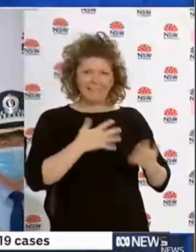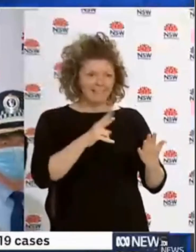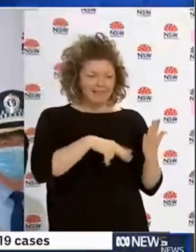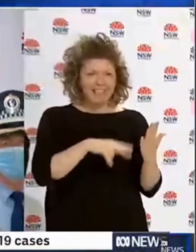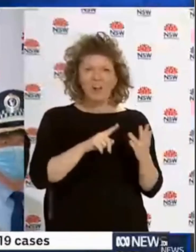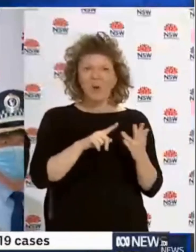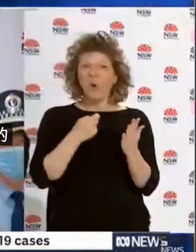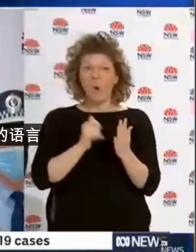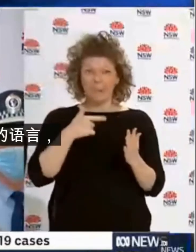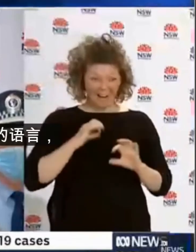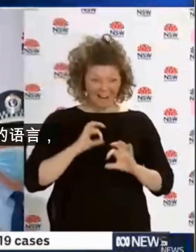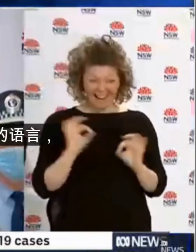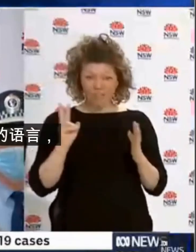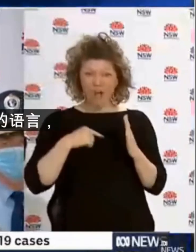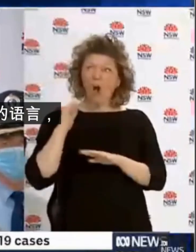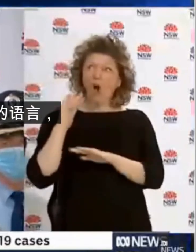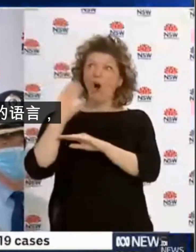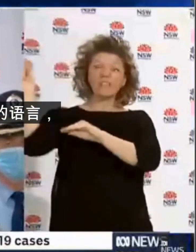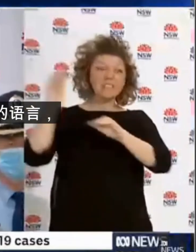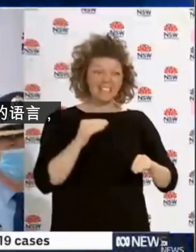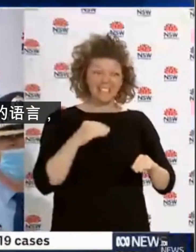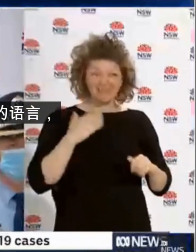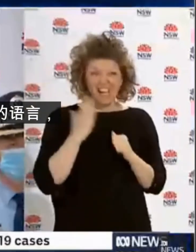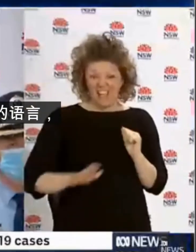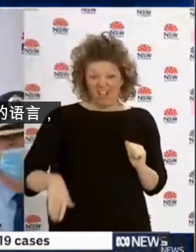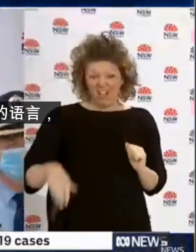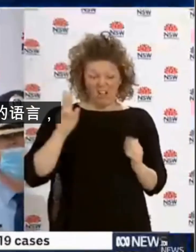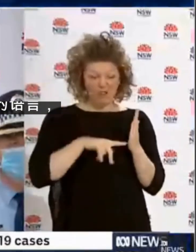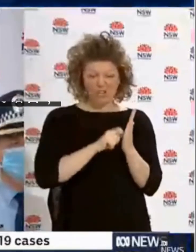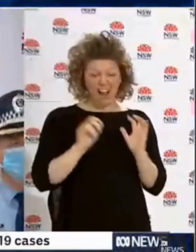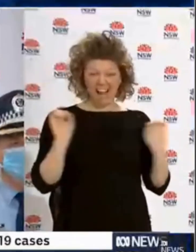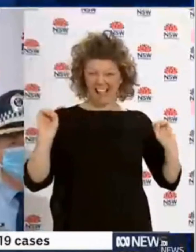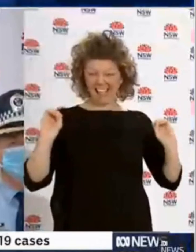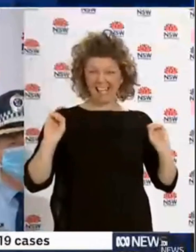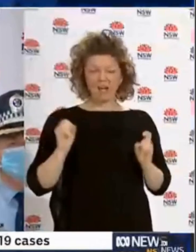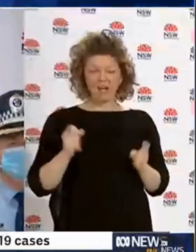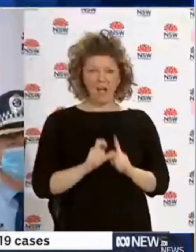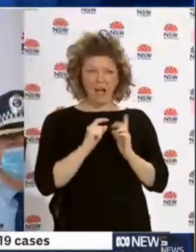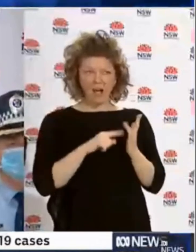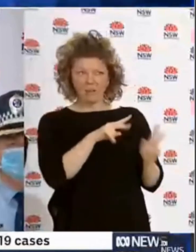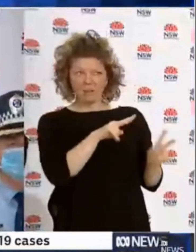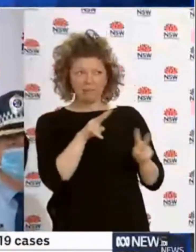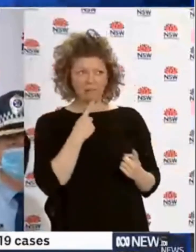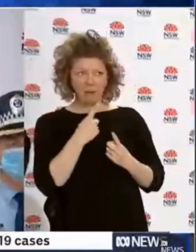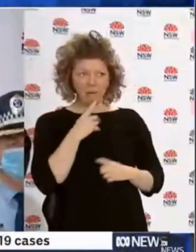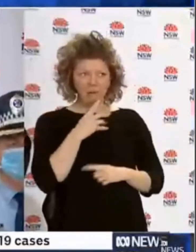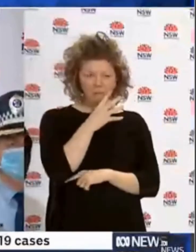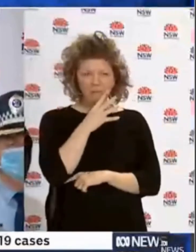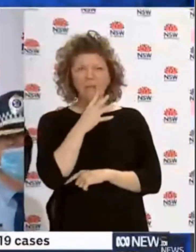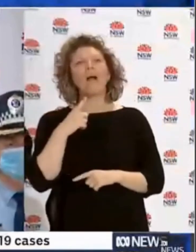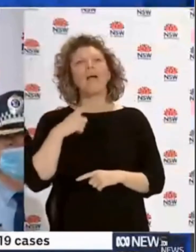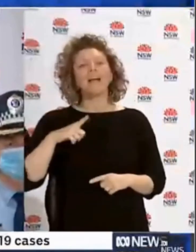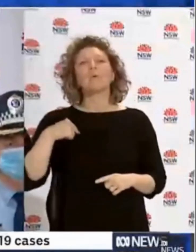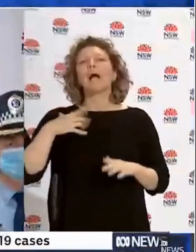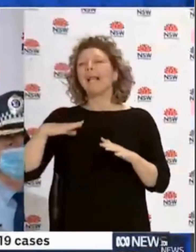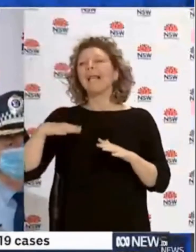hard for our health staff to reach out. But if we can go to them and go to the community leaders, such as the temples, the mosques,